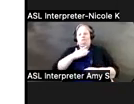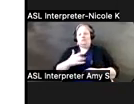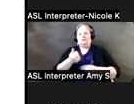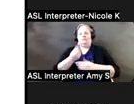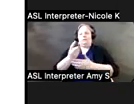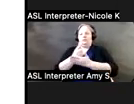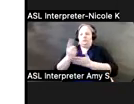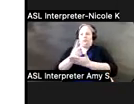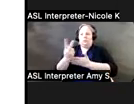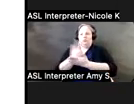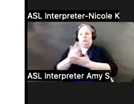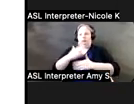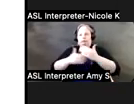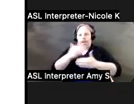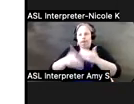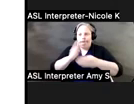processed.